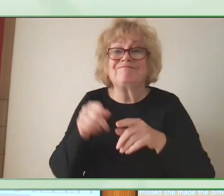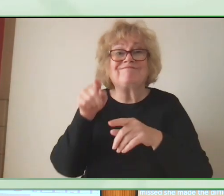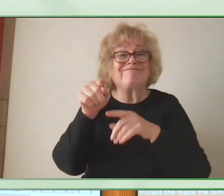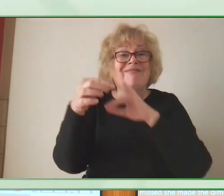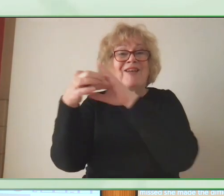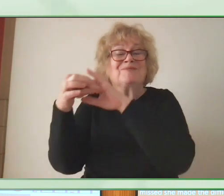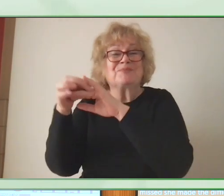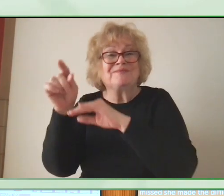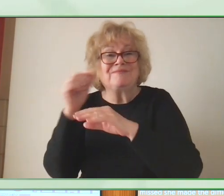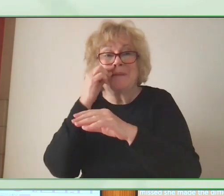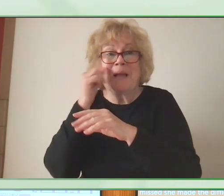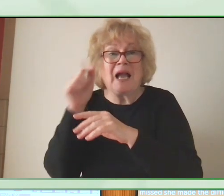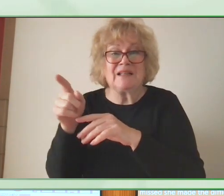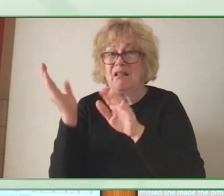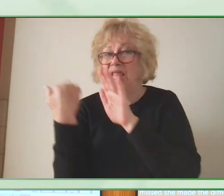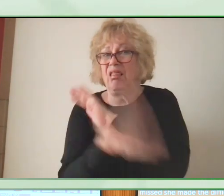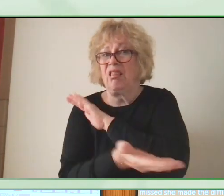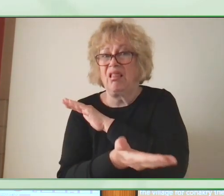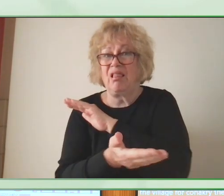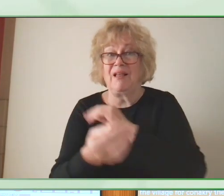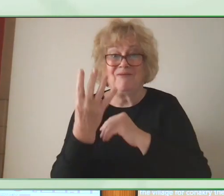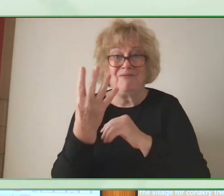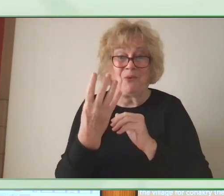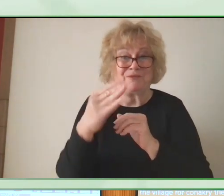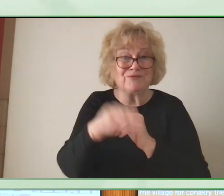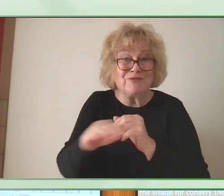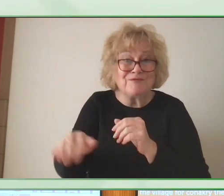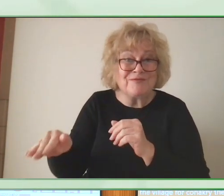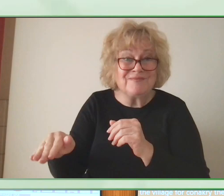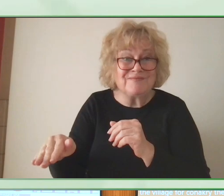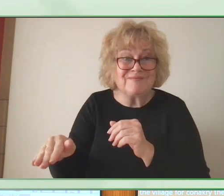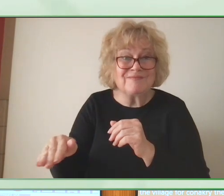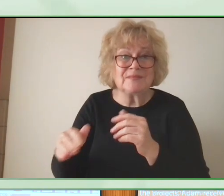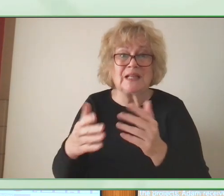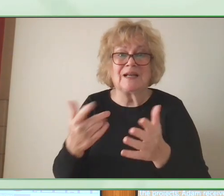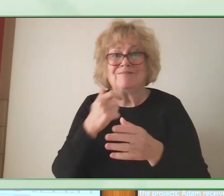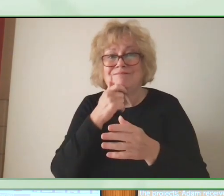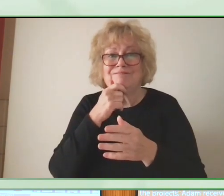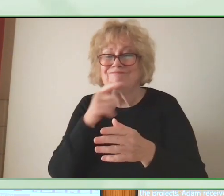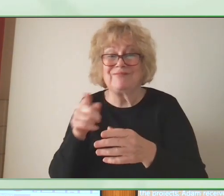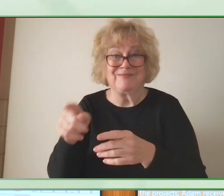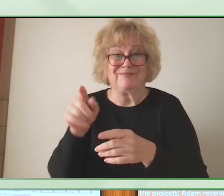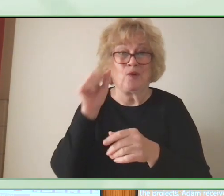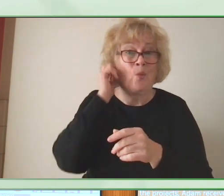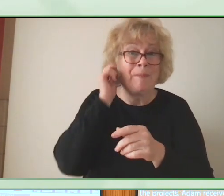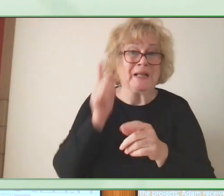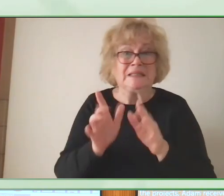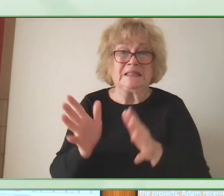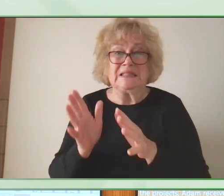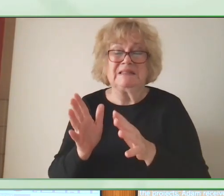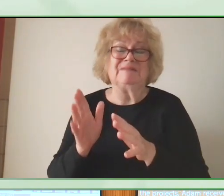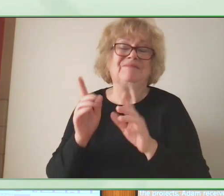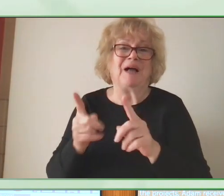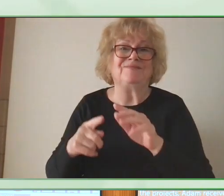family. Selected for the project, Adama received support, enabling her to start a small business selling buckets, vases,